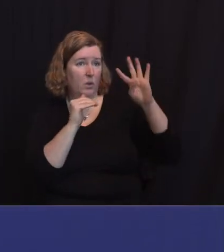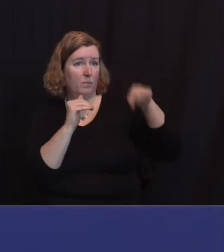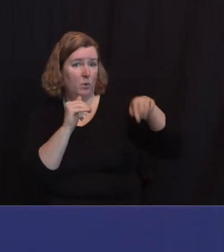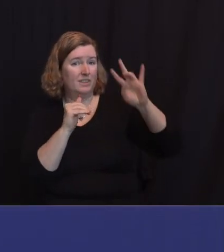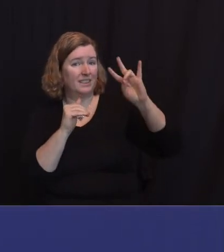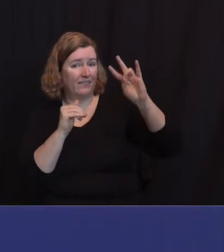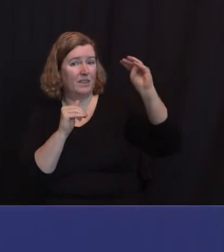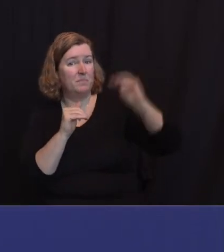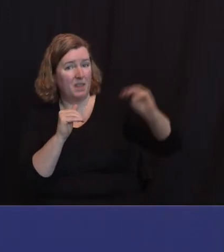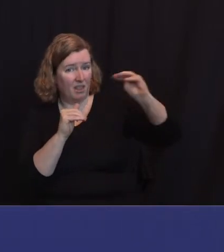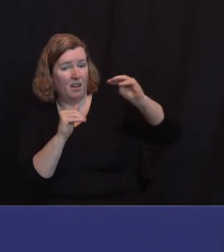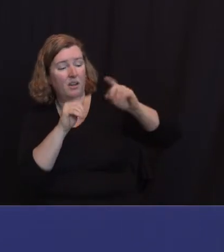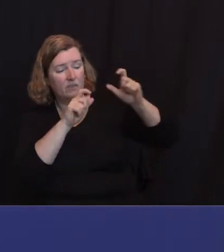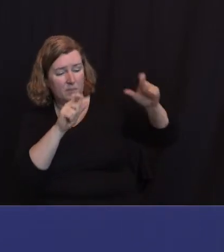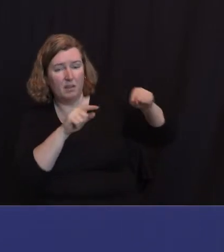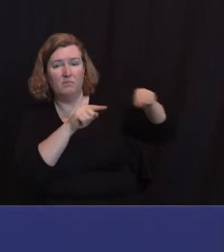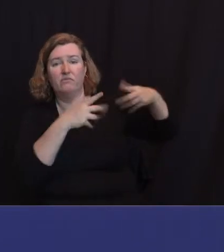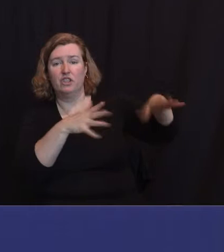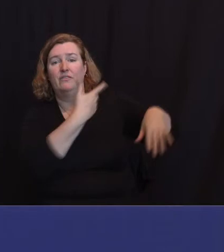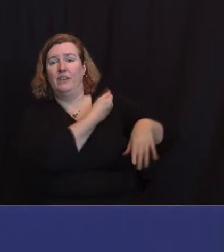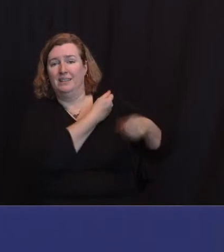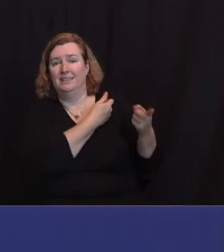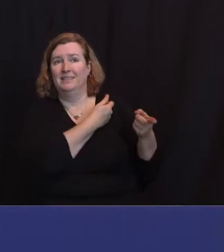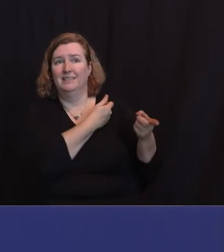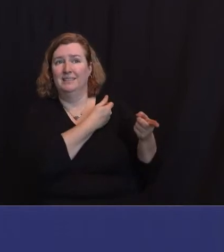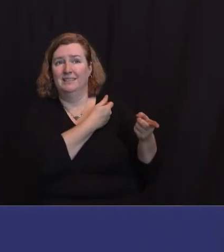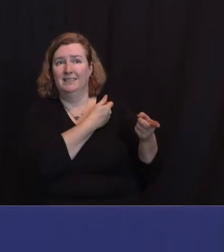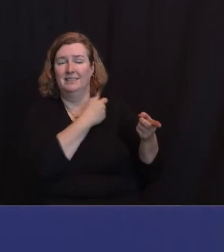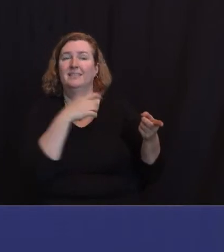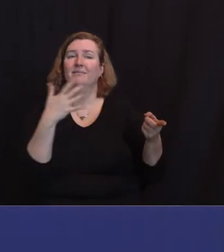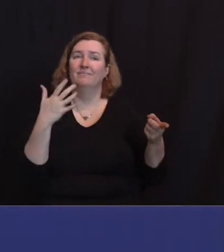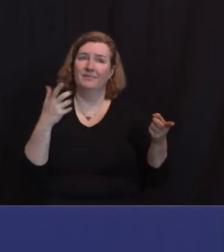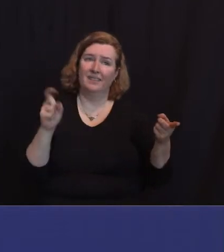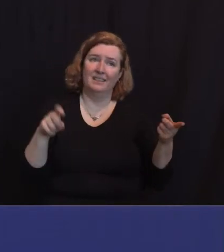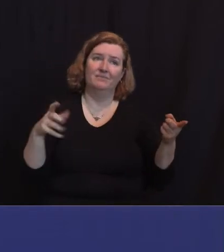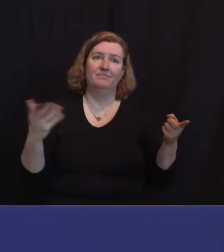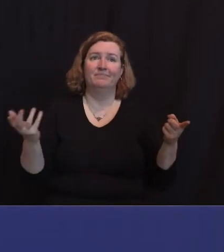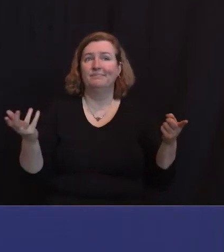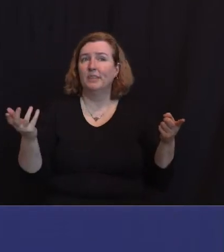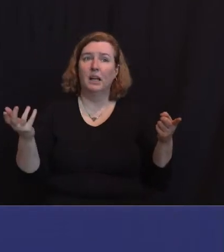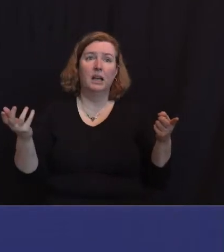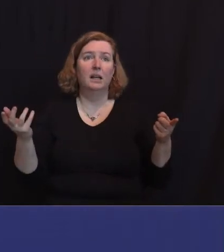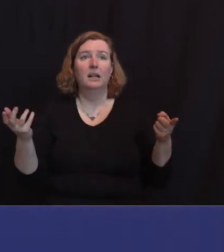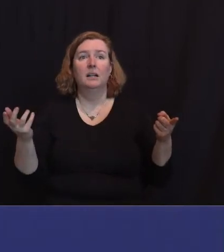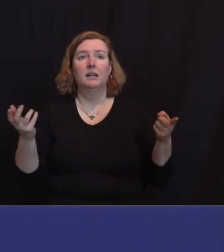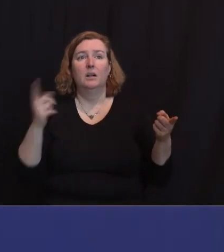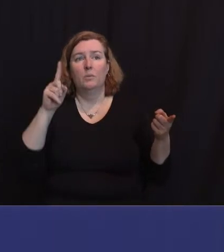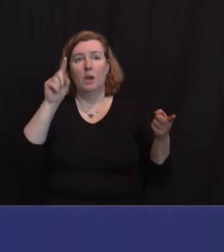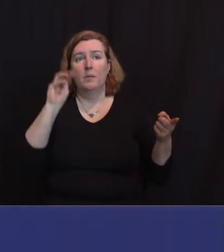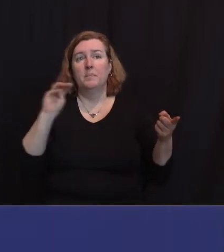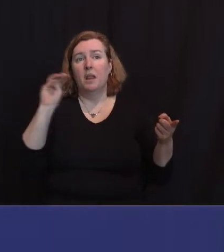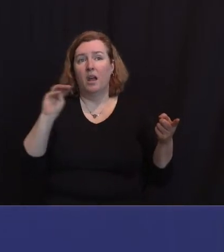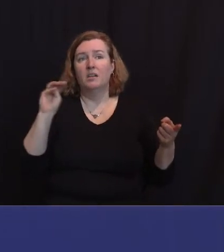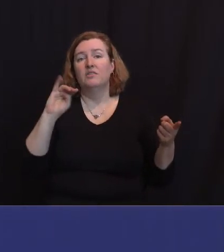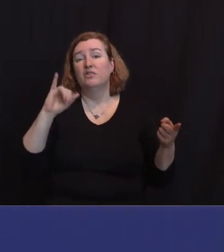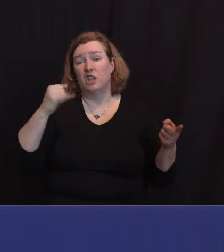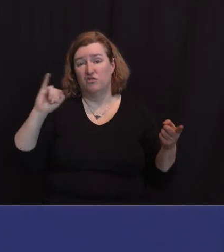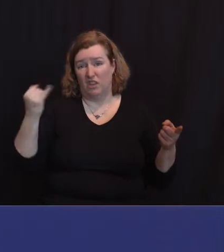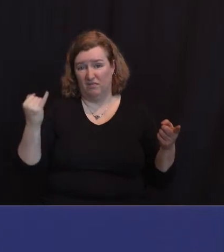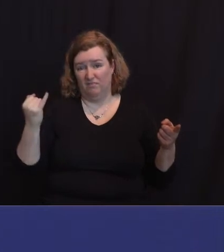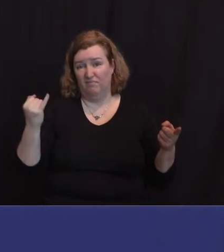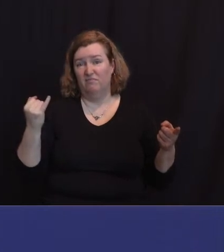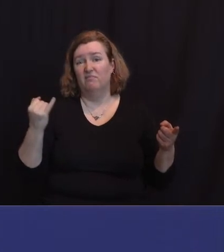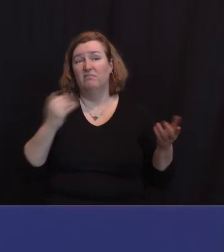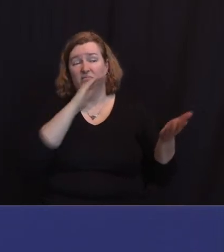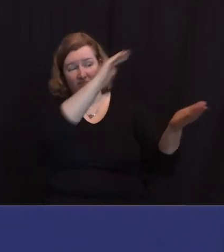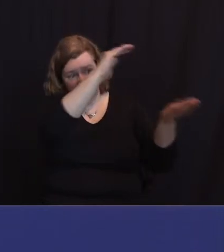Again, I'm assuming 1 million J&J is the total that we'll get over the next couple of months, and then you'd basically take 1